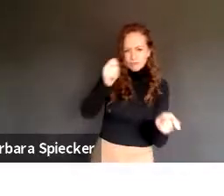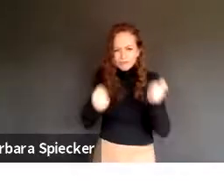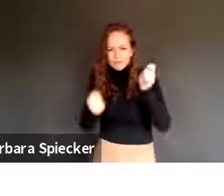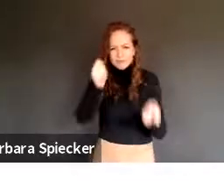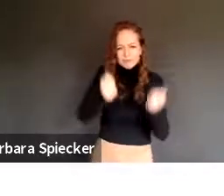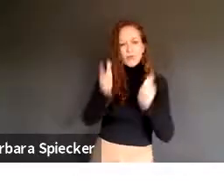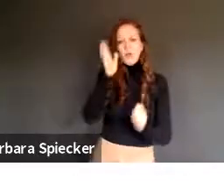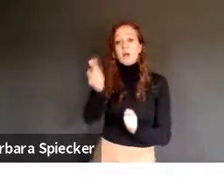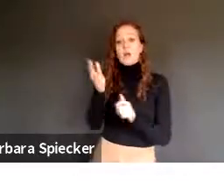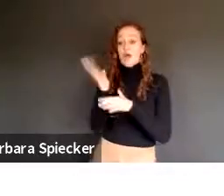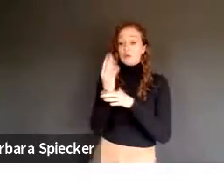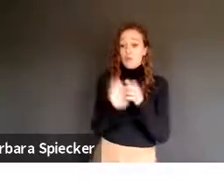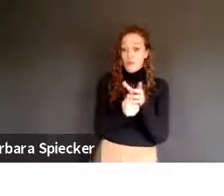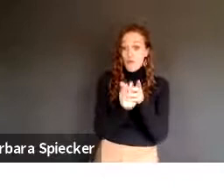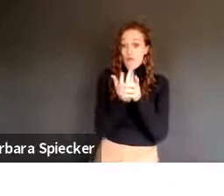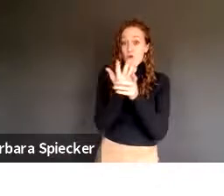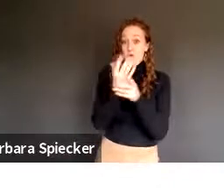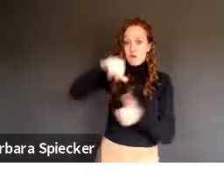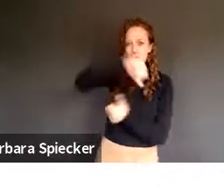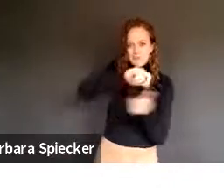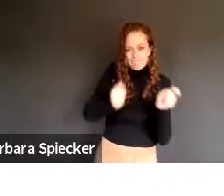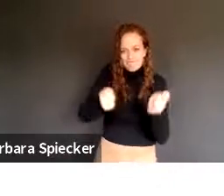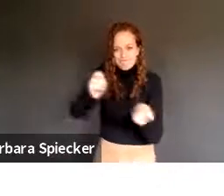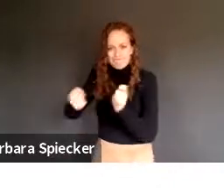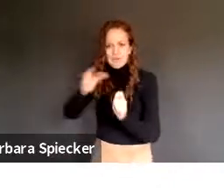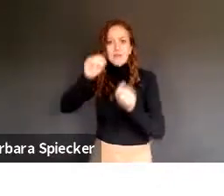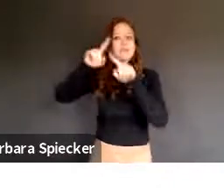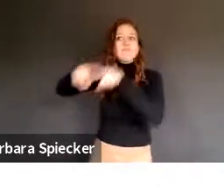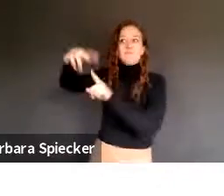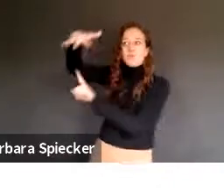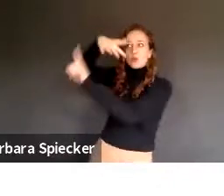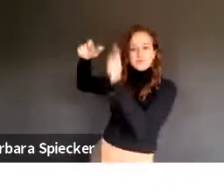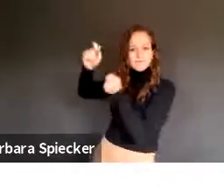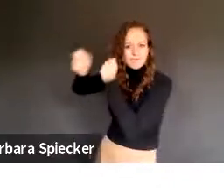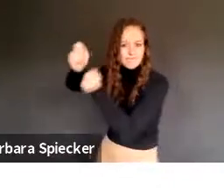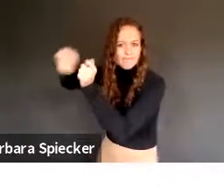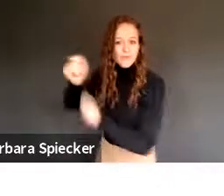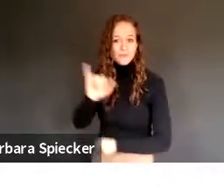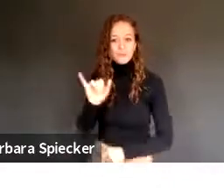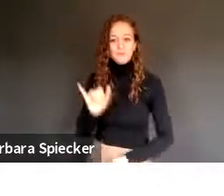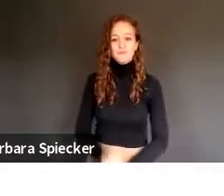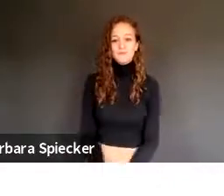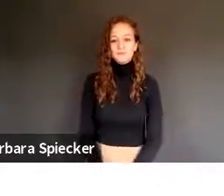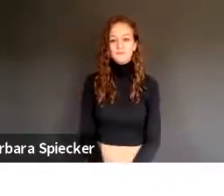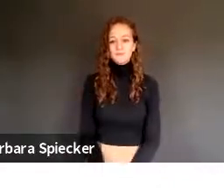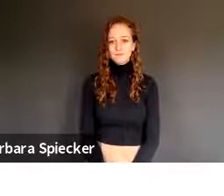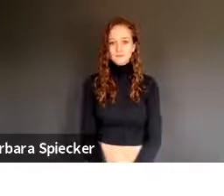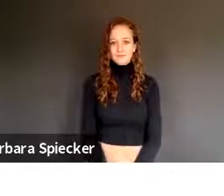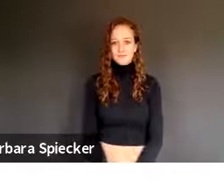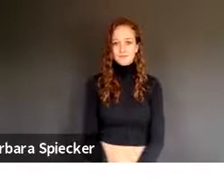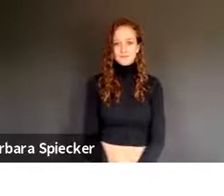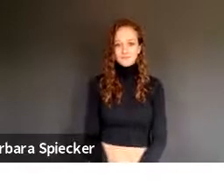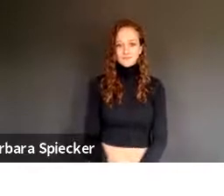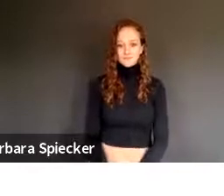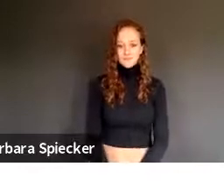on. The mix of these interactions can also change as the individual changes due to age as well as